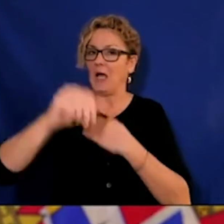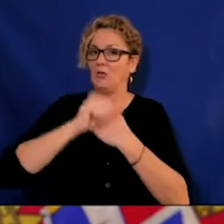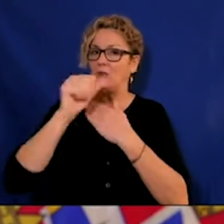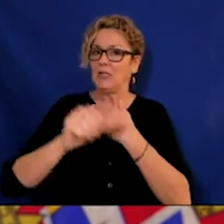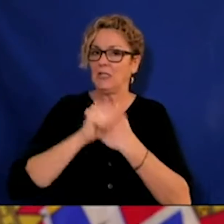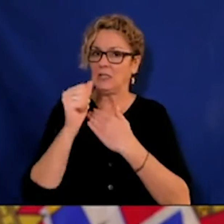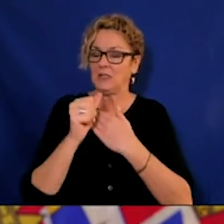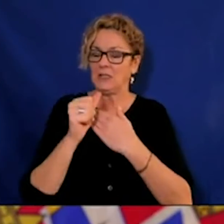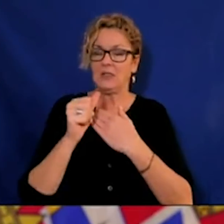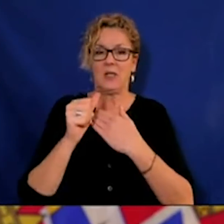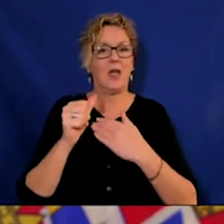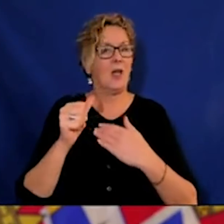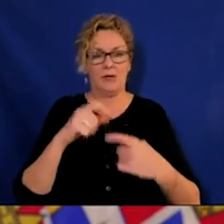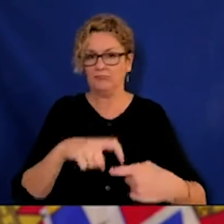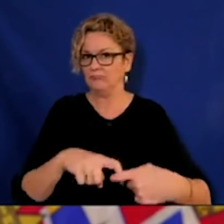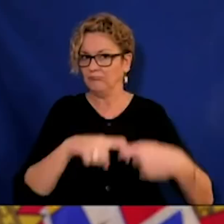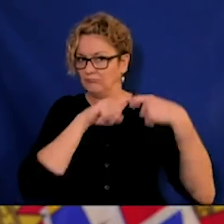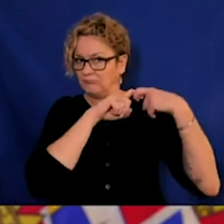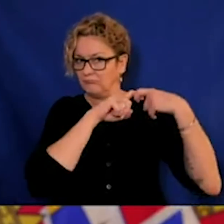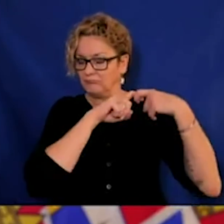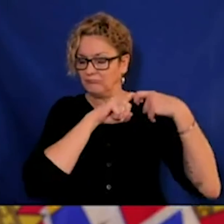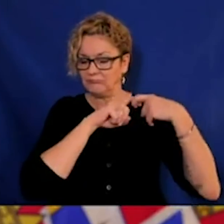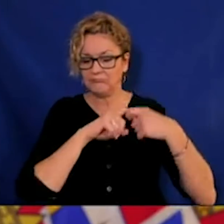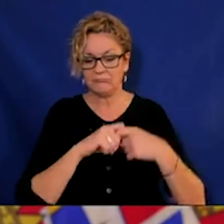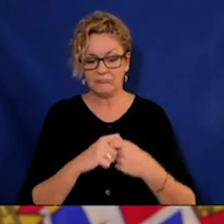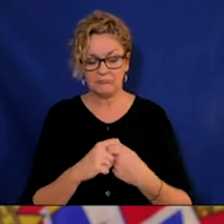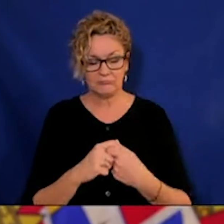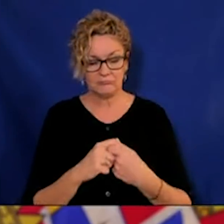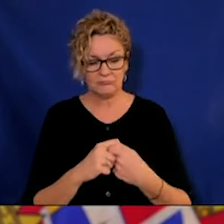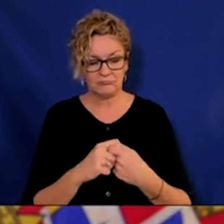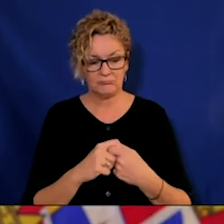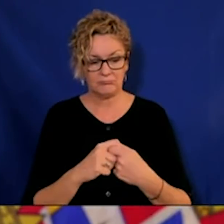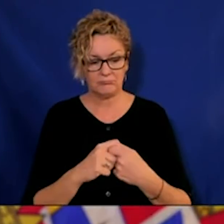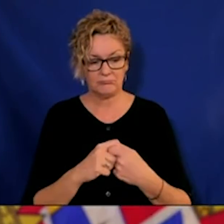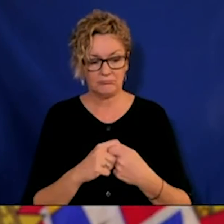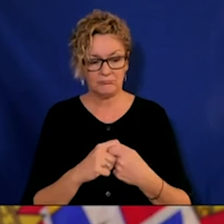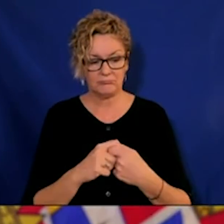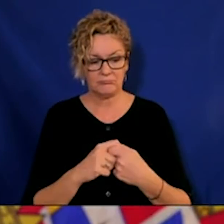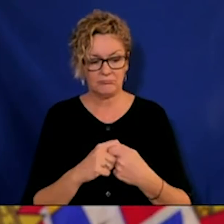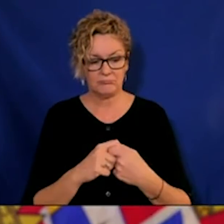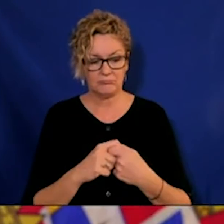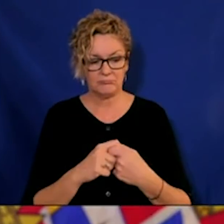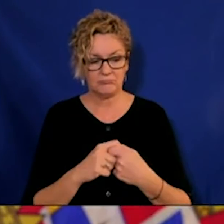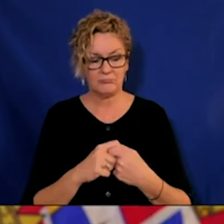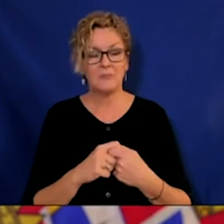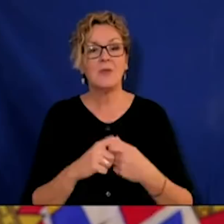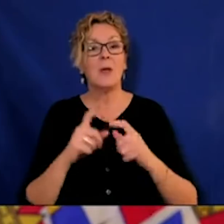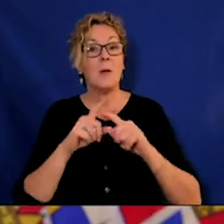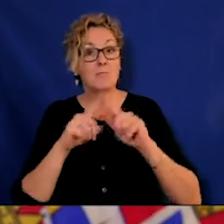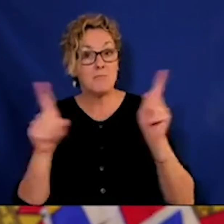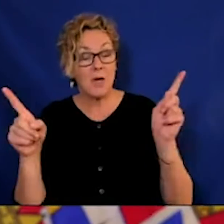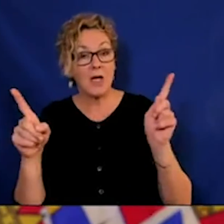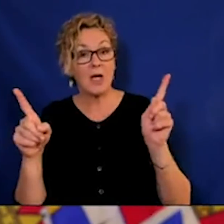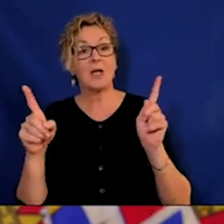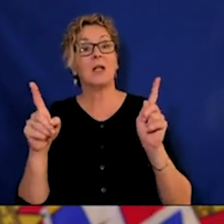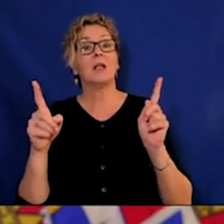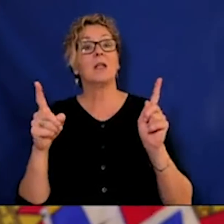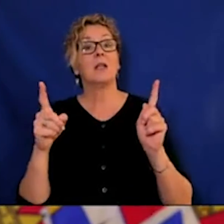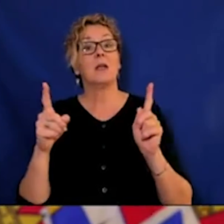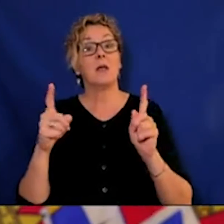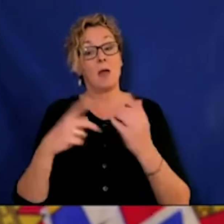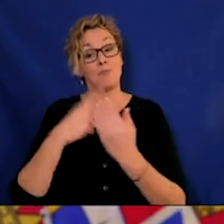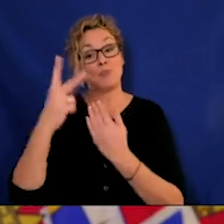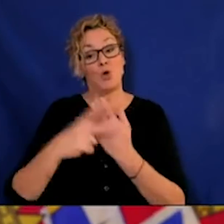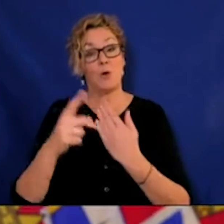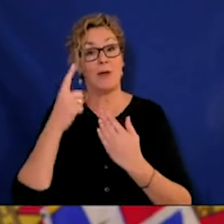as well. What we will be focusing on is structured programs or sport for children and youth, recognizing how